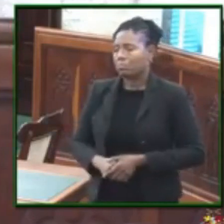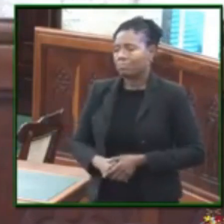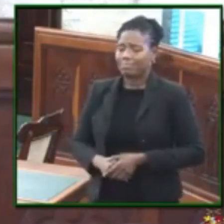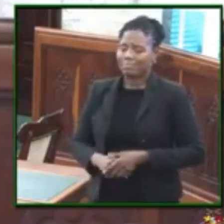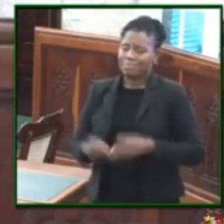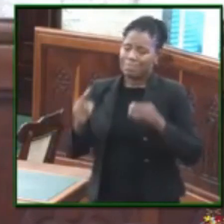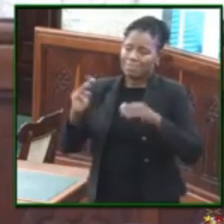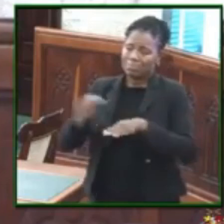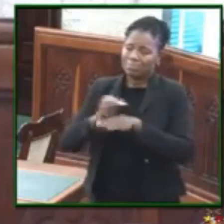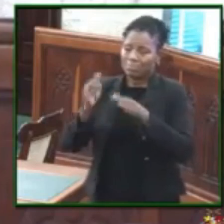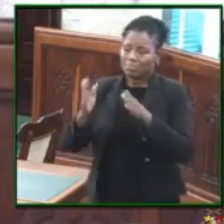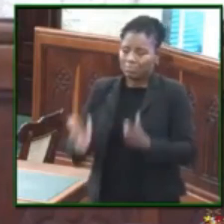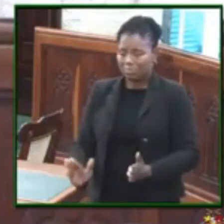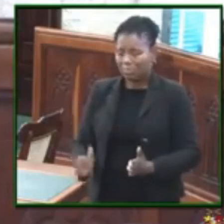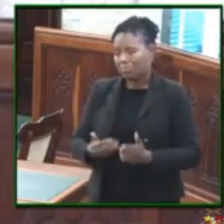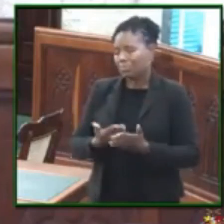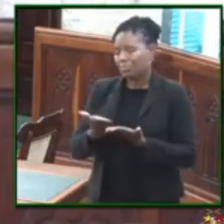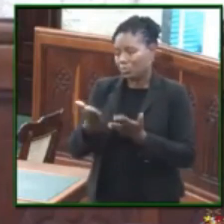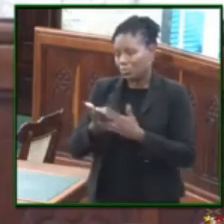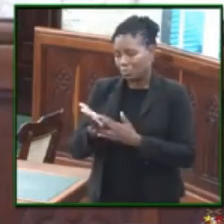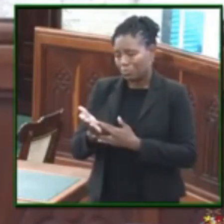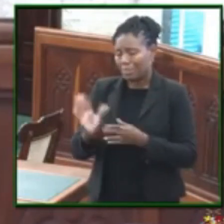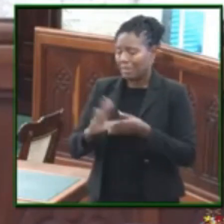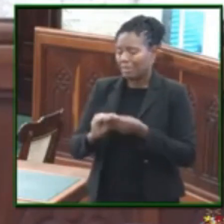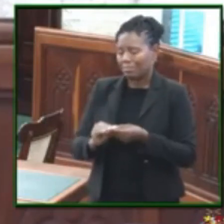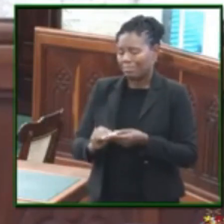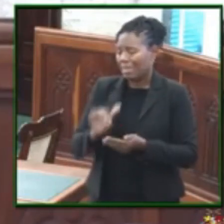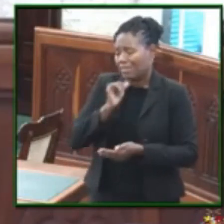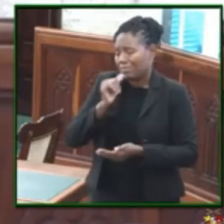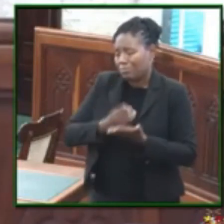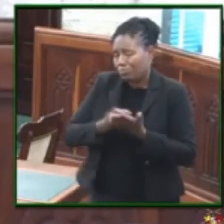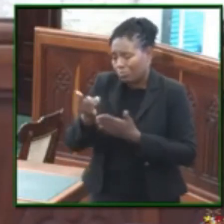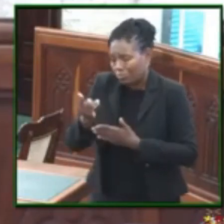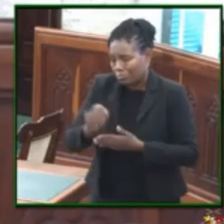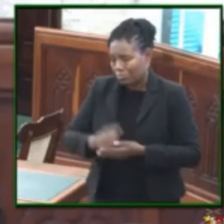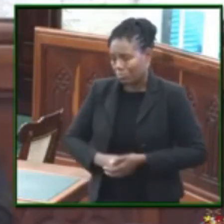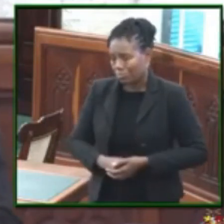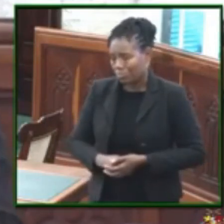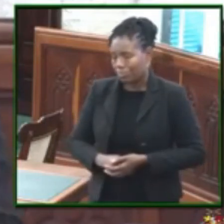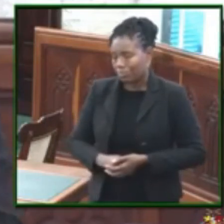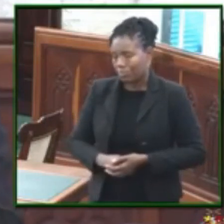Honorable member, through you, sir, I say that is not true.